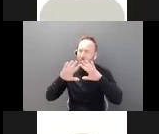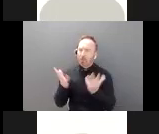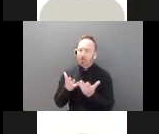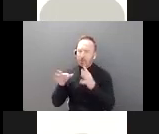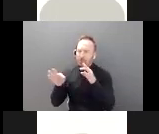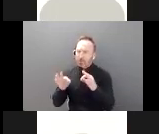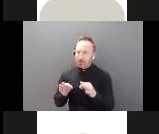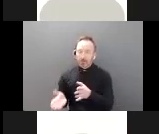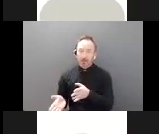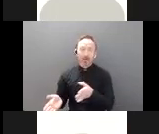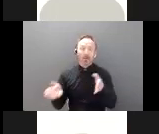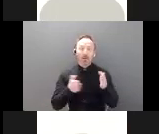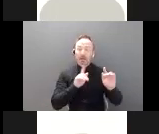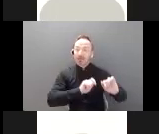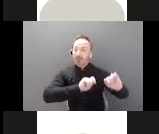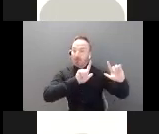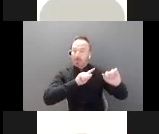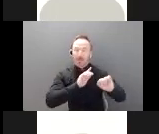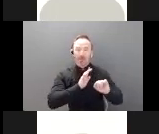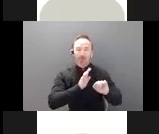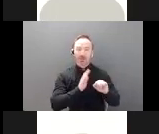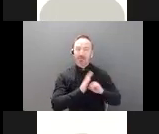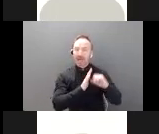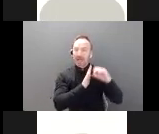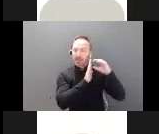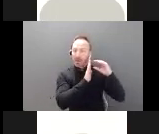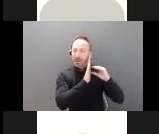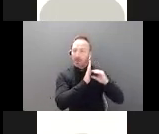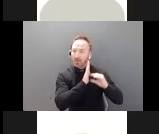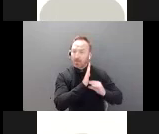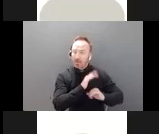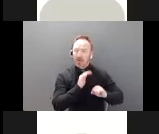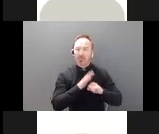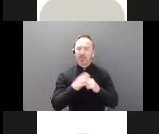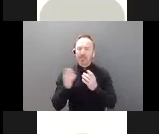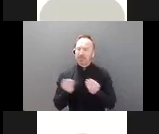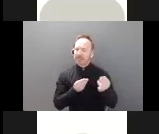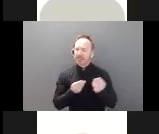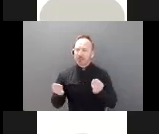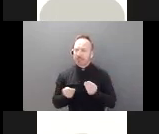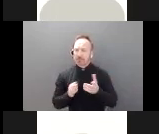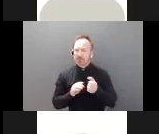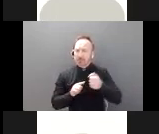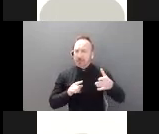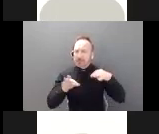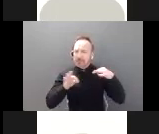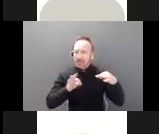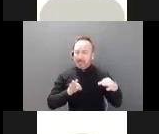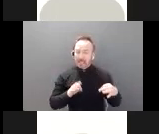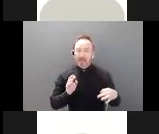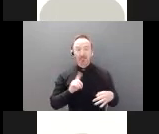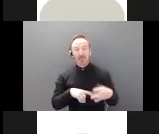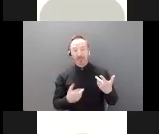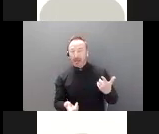a little slide about what is mediation, right? So one of the nicest things I like to say about it